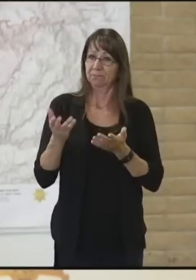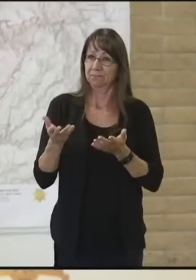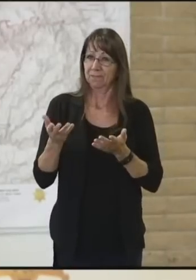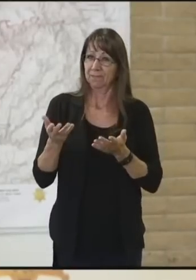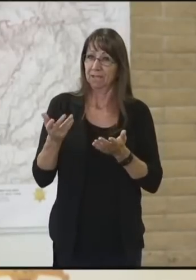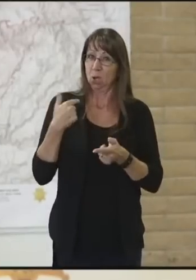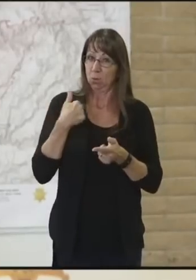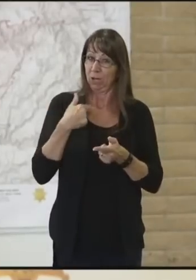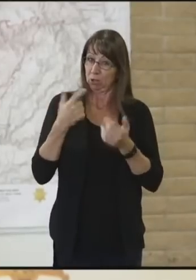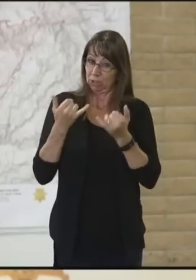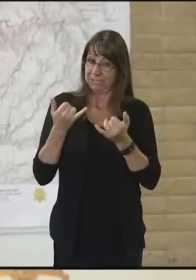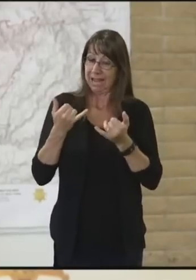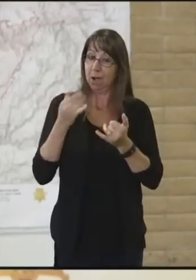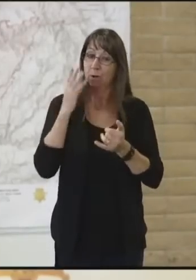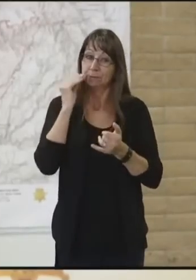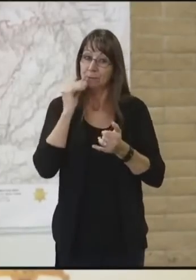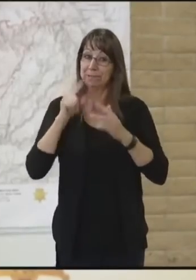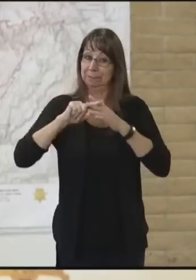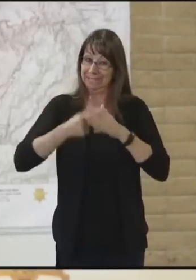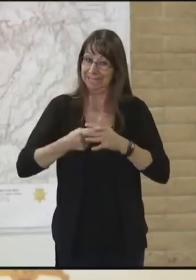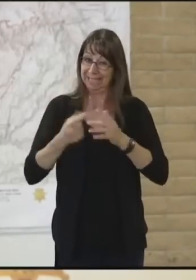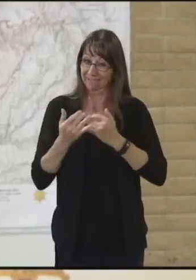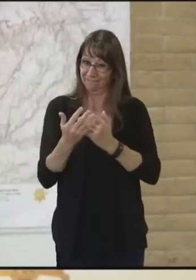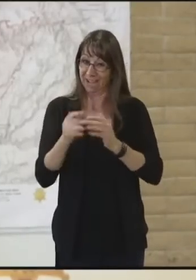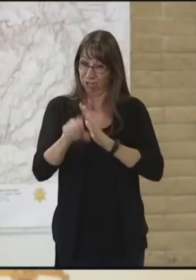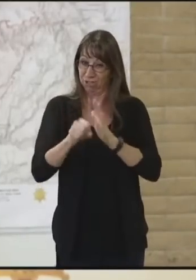correct? That is correct.